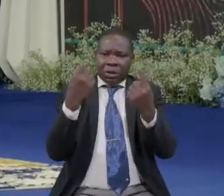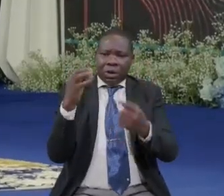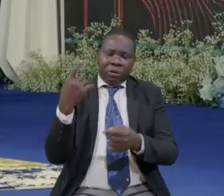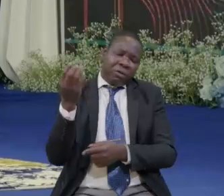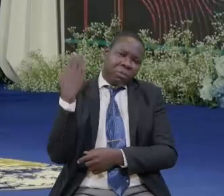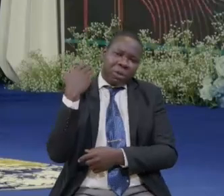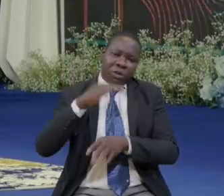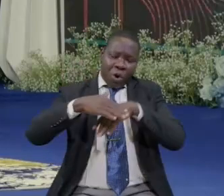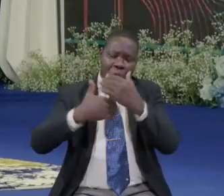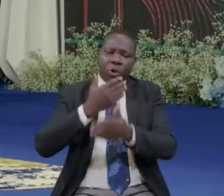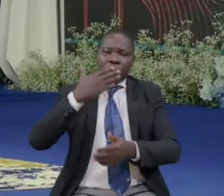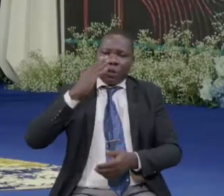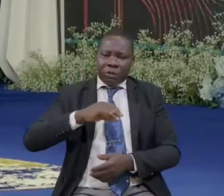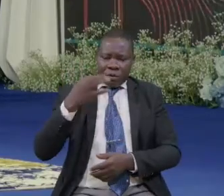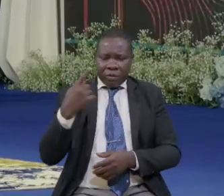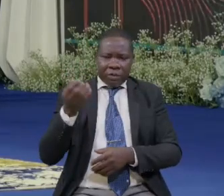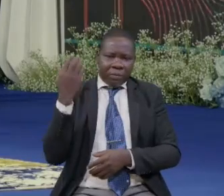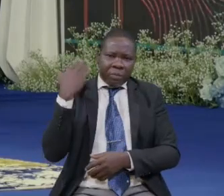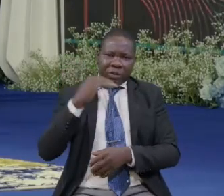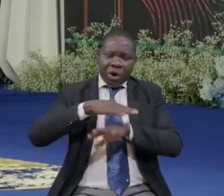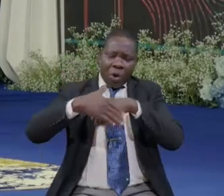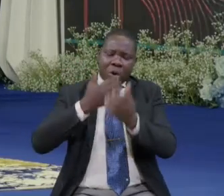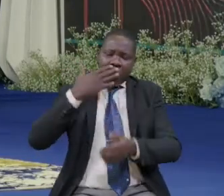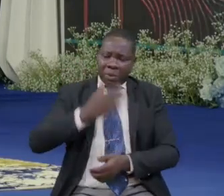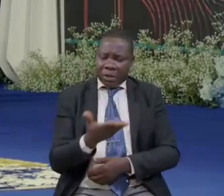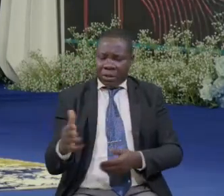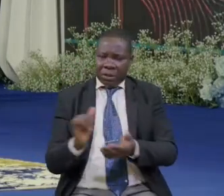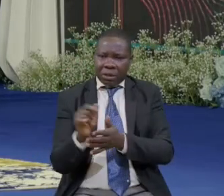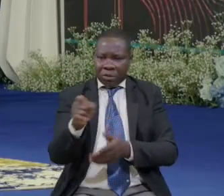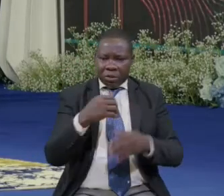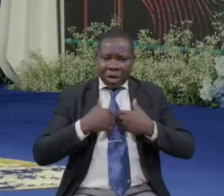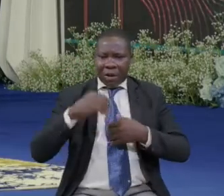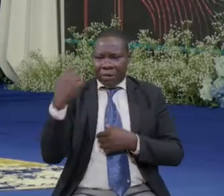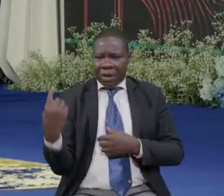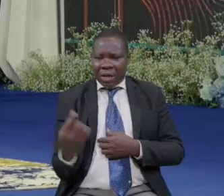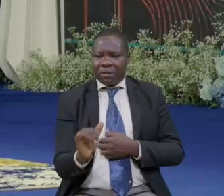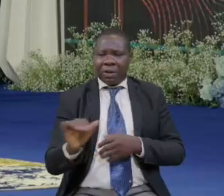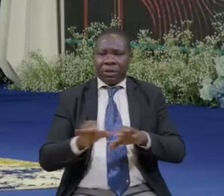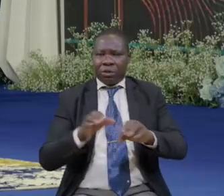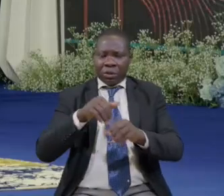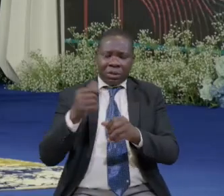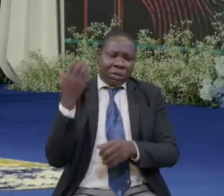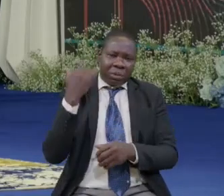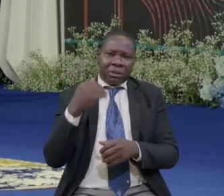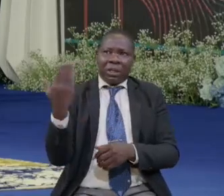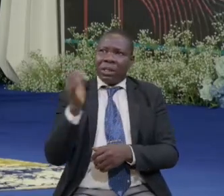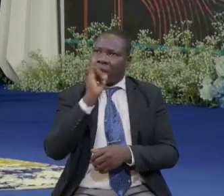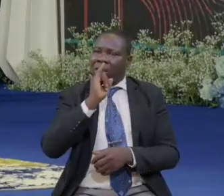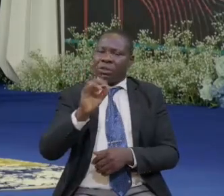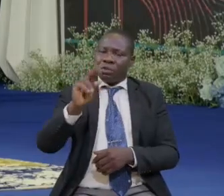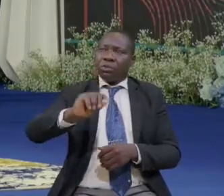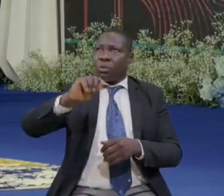of the past, all the bad things you've done in the past, there's no God like unto him